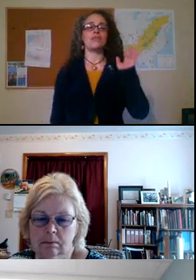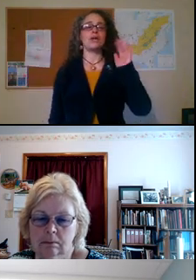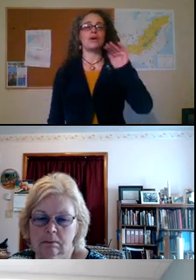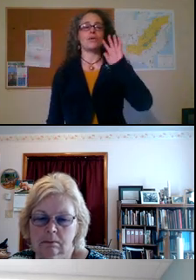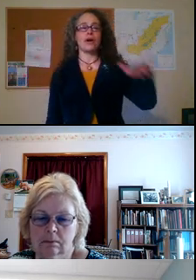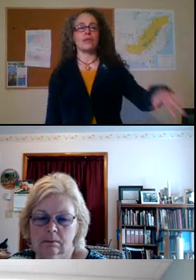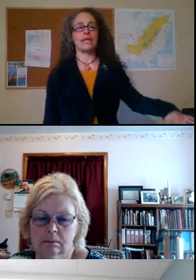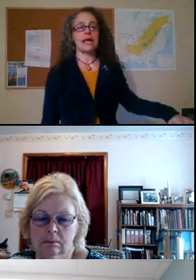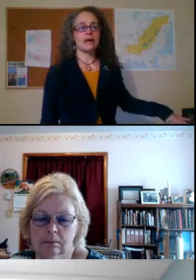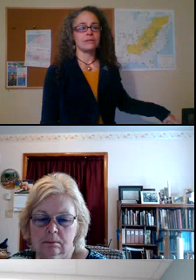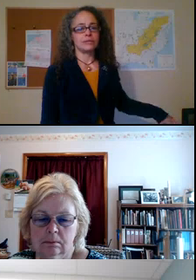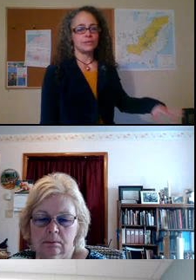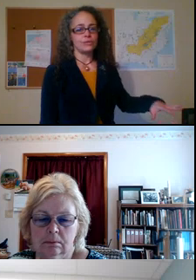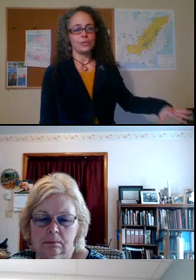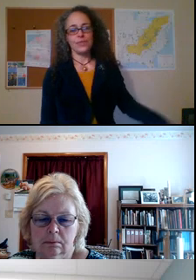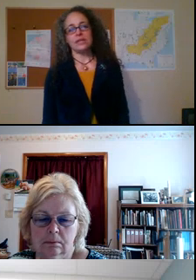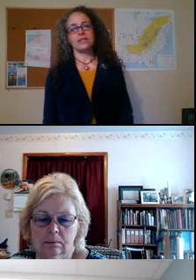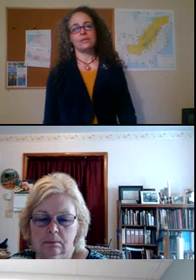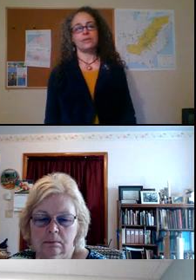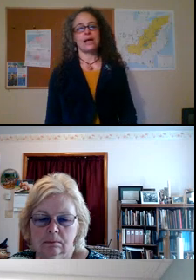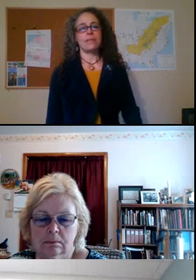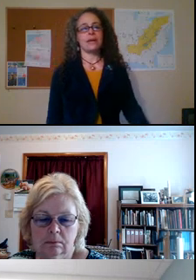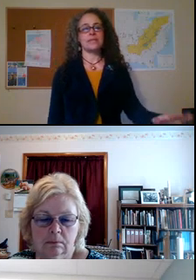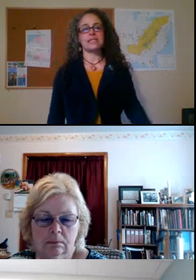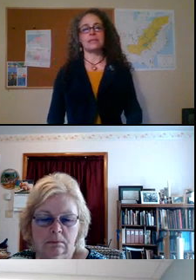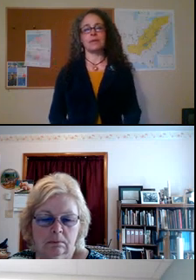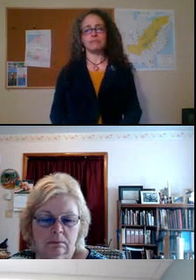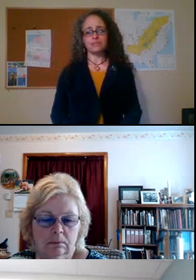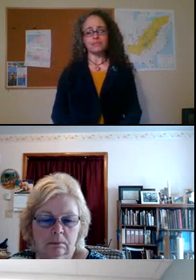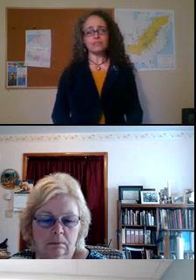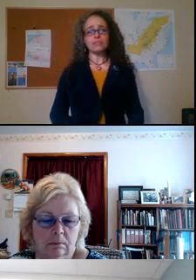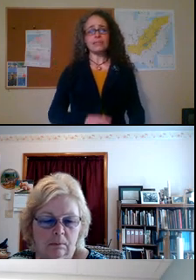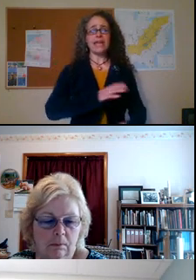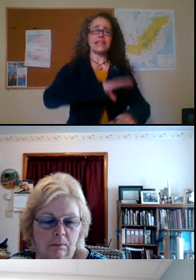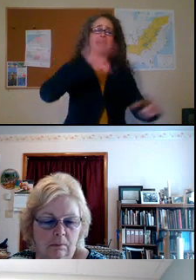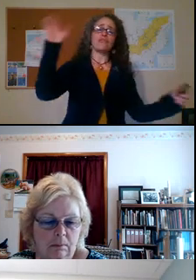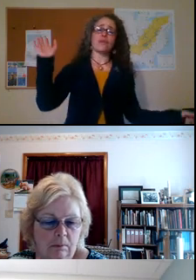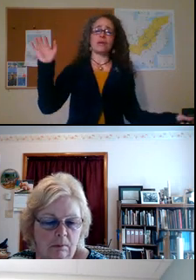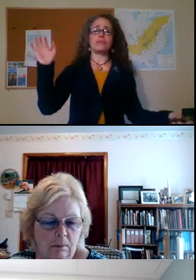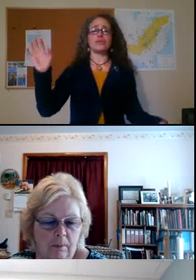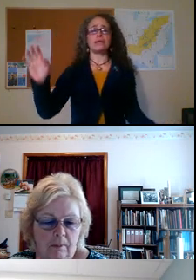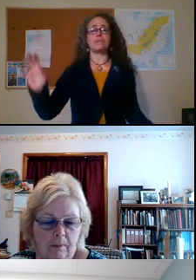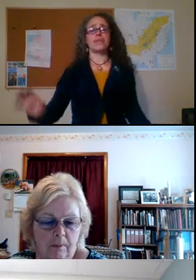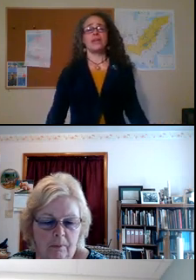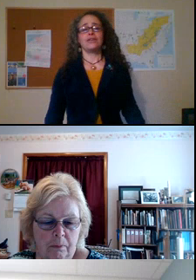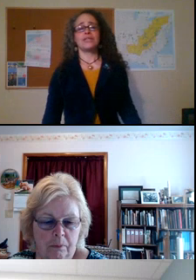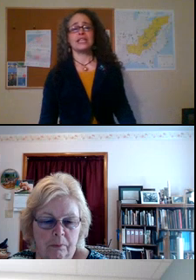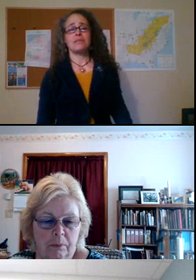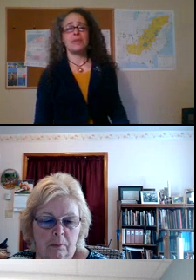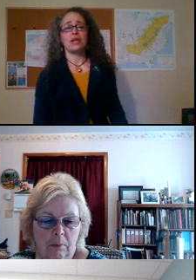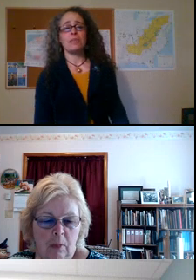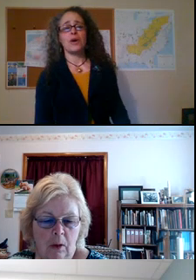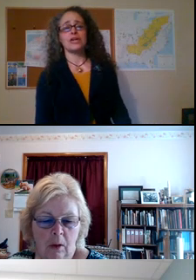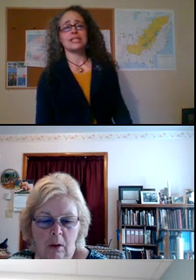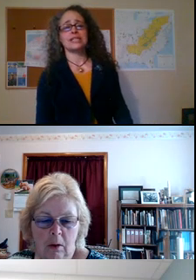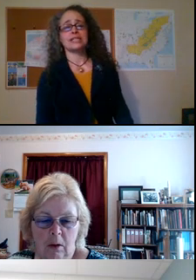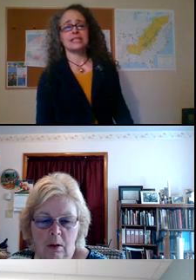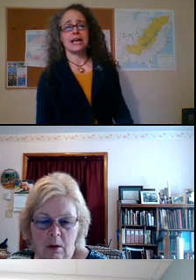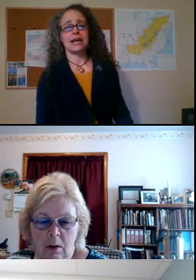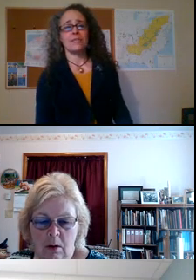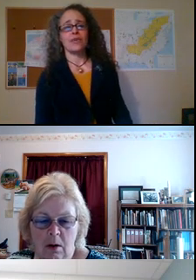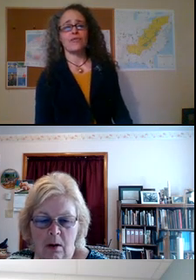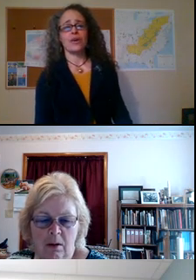Appalachia, and then we go all the way down to Alabama, Mississippi, and everywhere in between. You see the middle